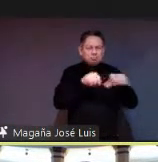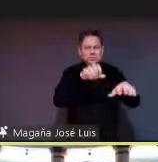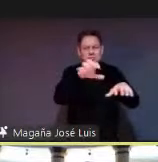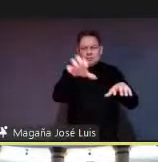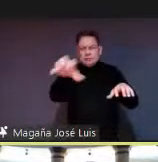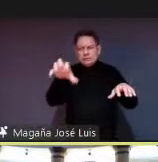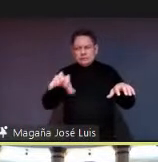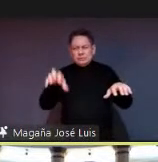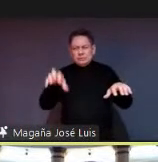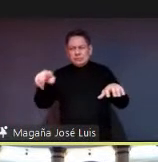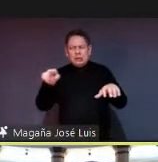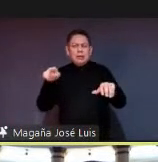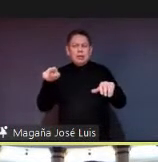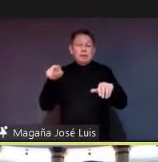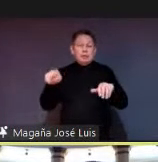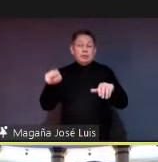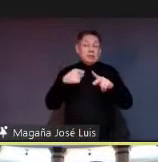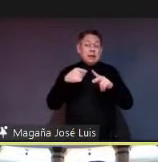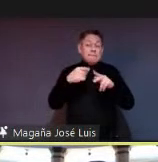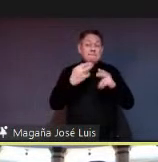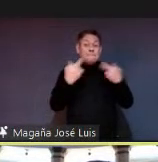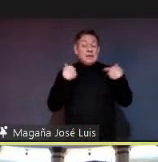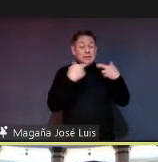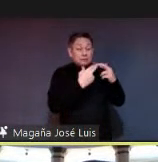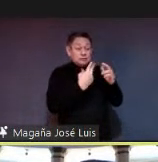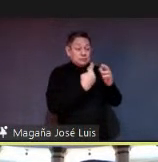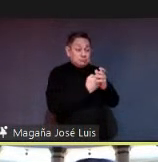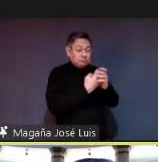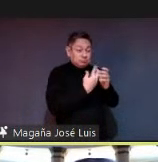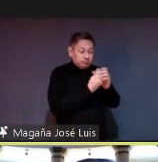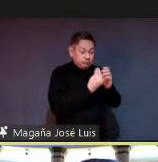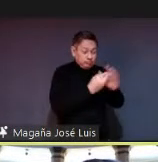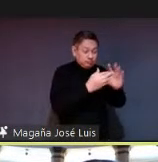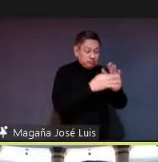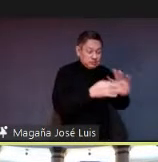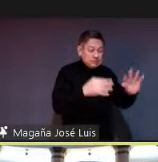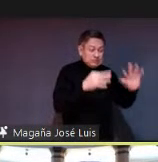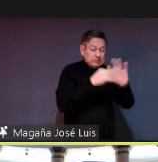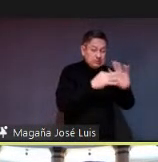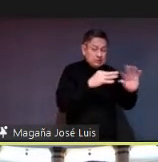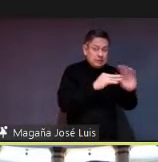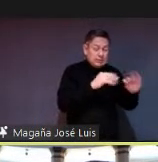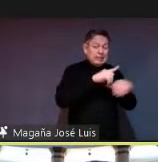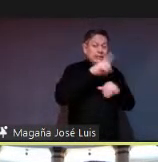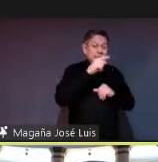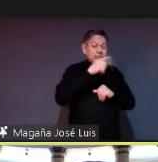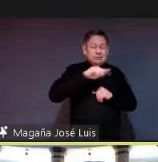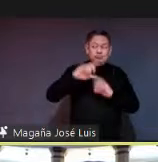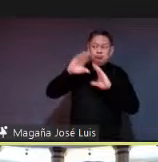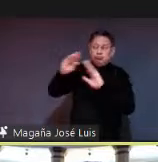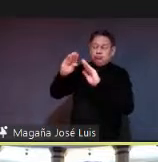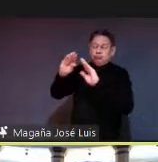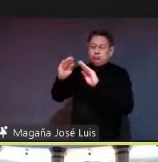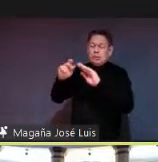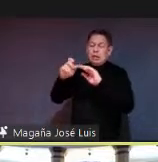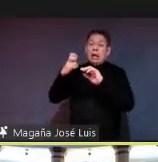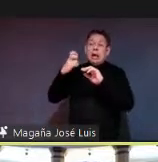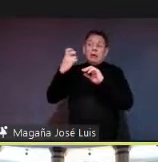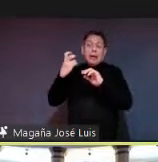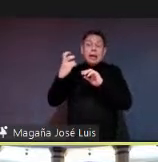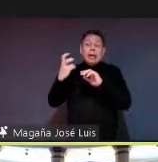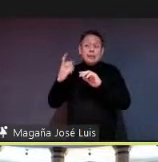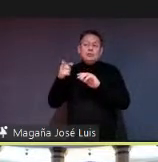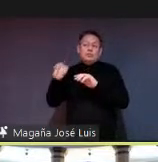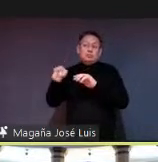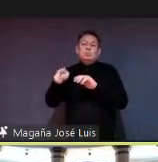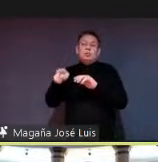So we started to train first the teachers and then the students. Of course, that simulators do not replace what we